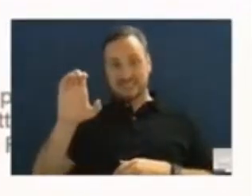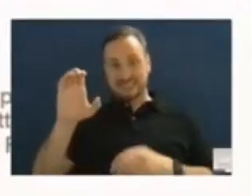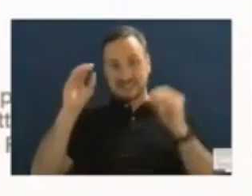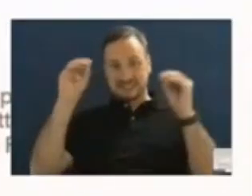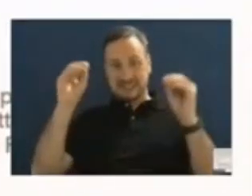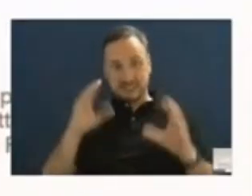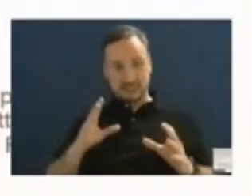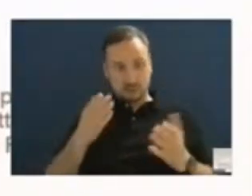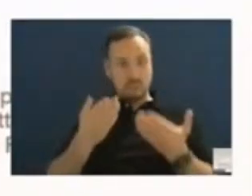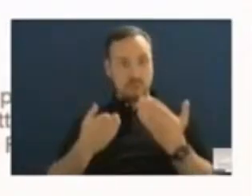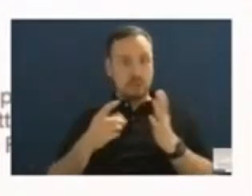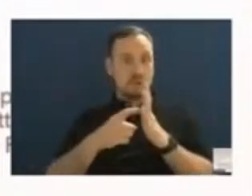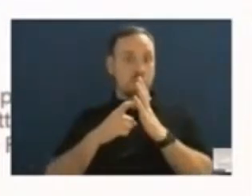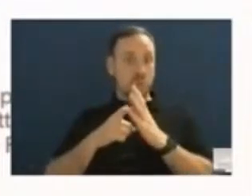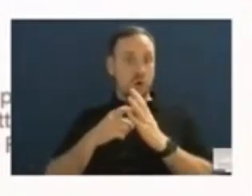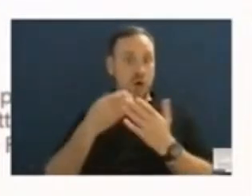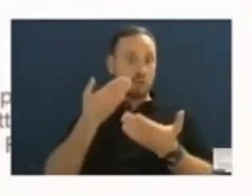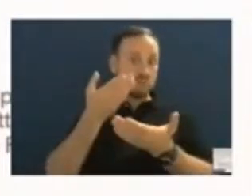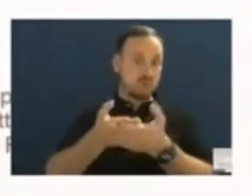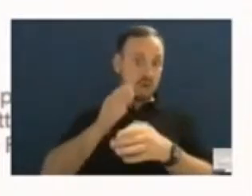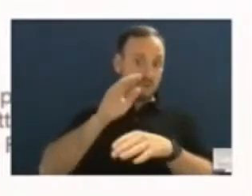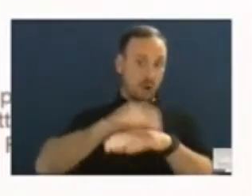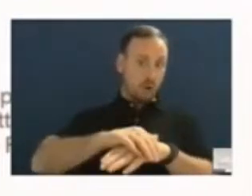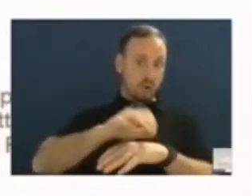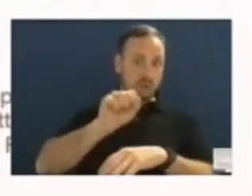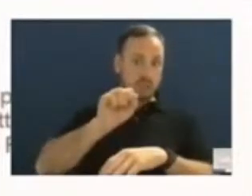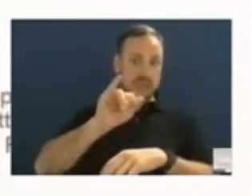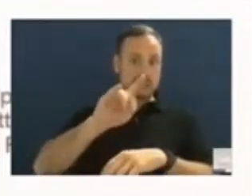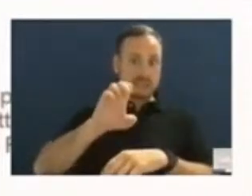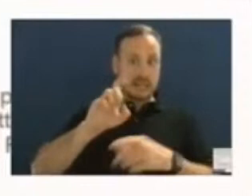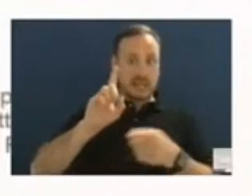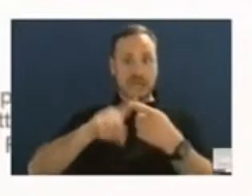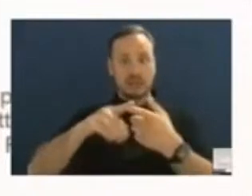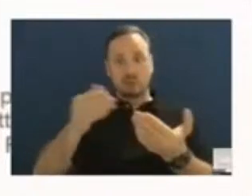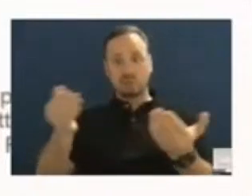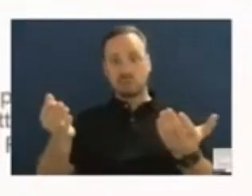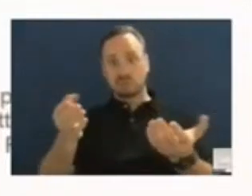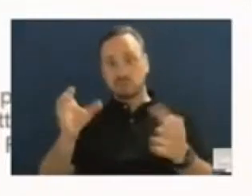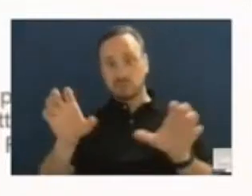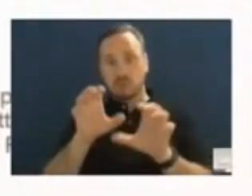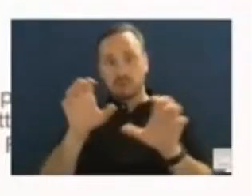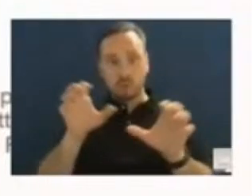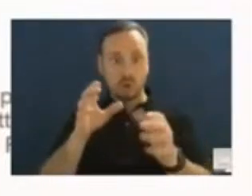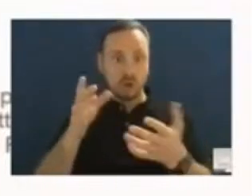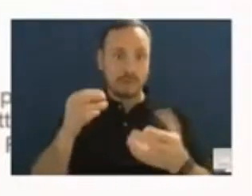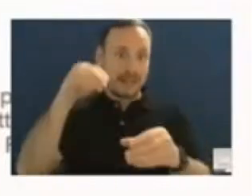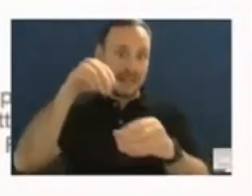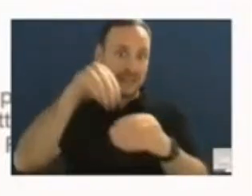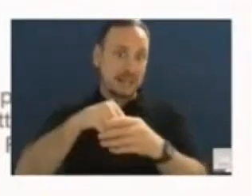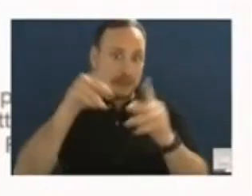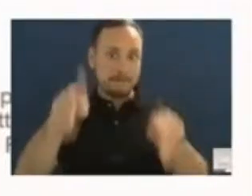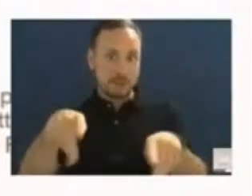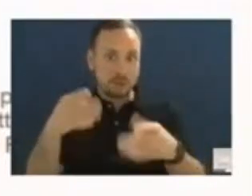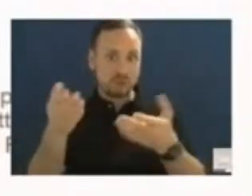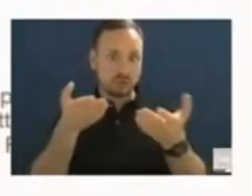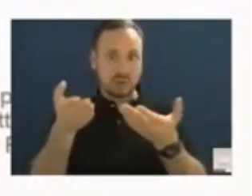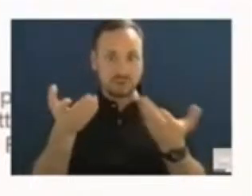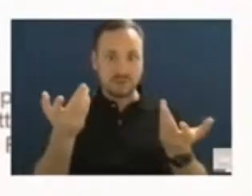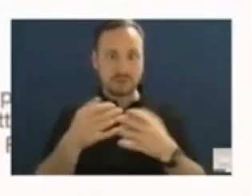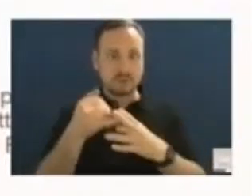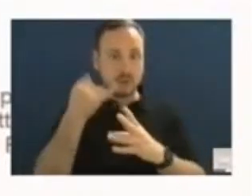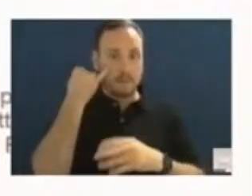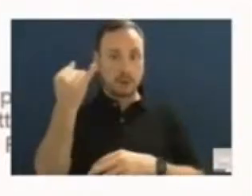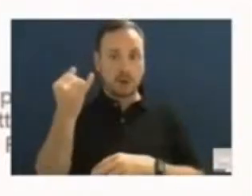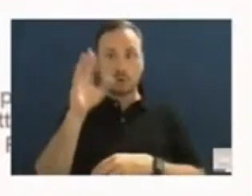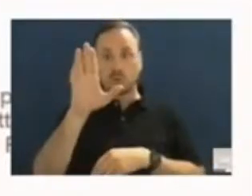to perform special services for students that require in-person services. So in other words, if your job requires that you come on site